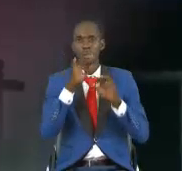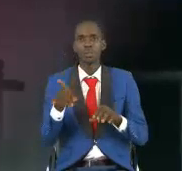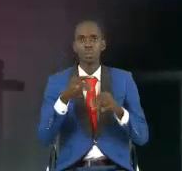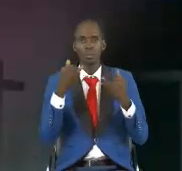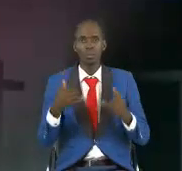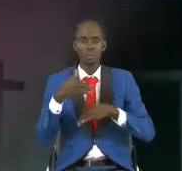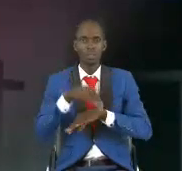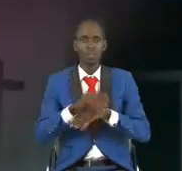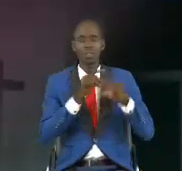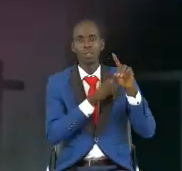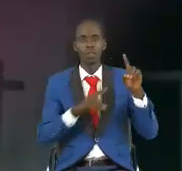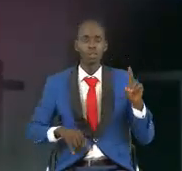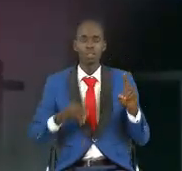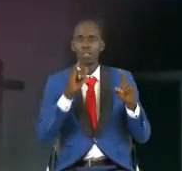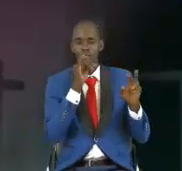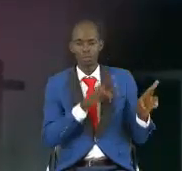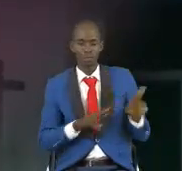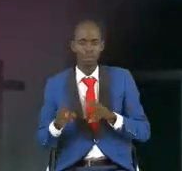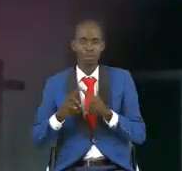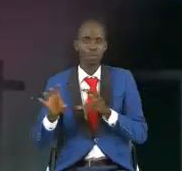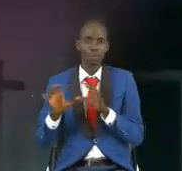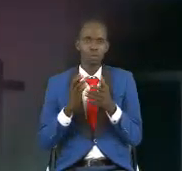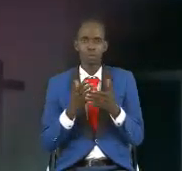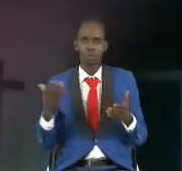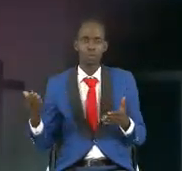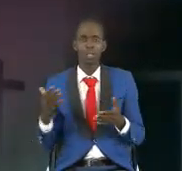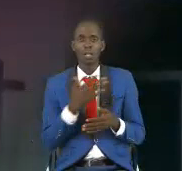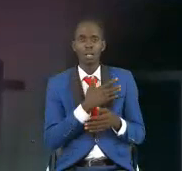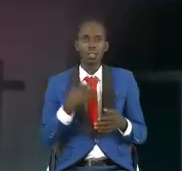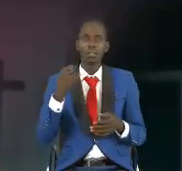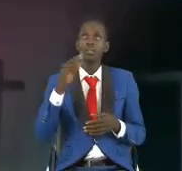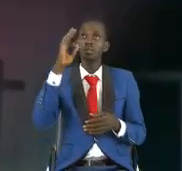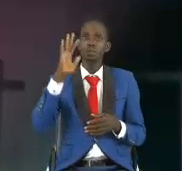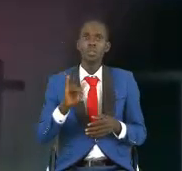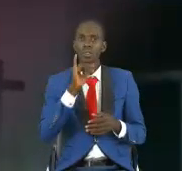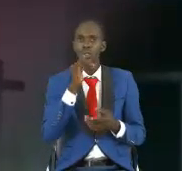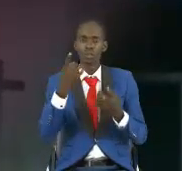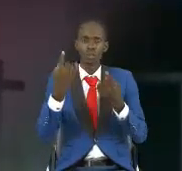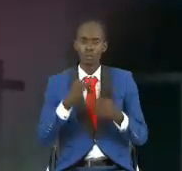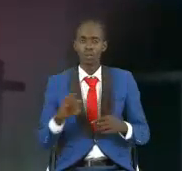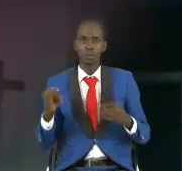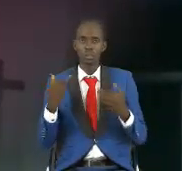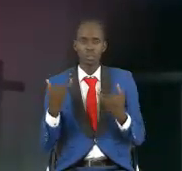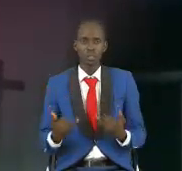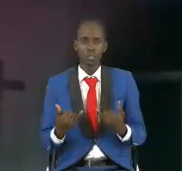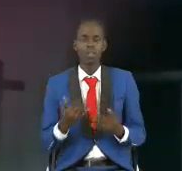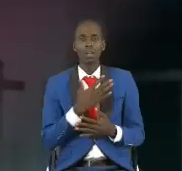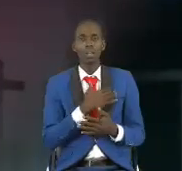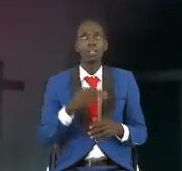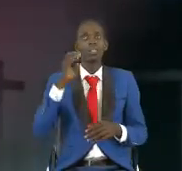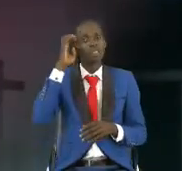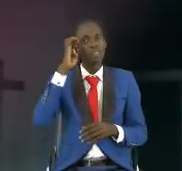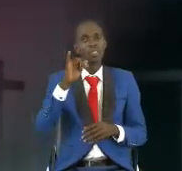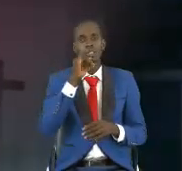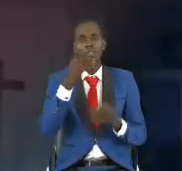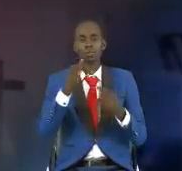is about to do something. And the pastor is coming back now, and he is coming for something